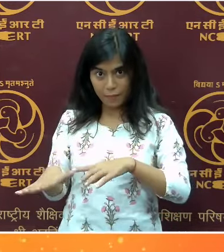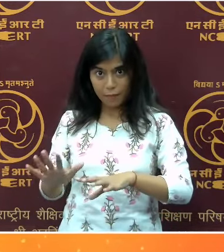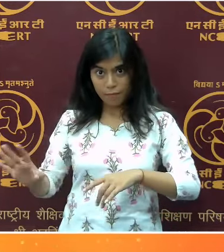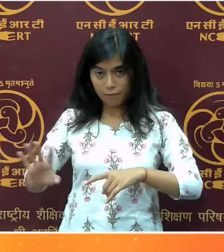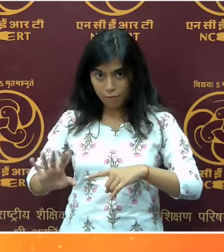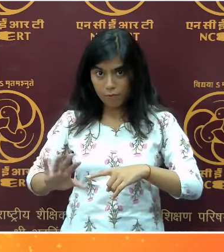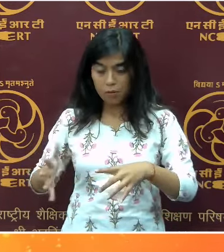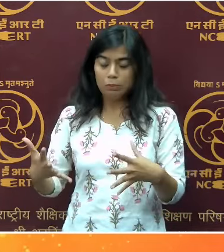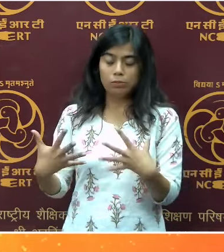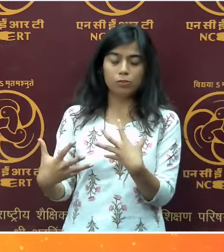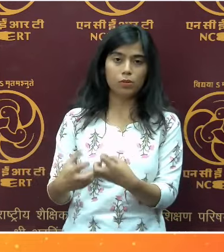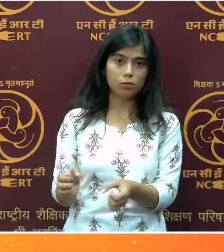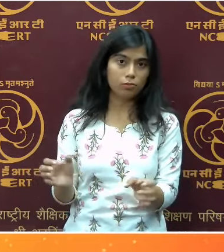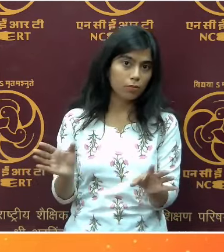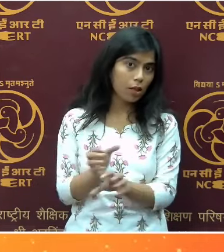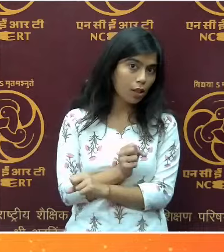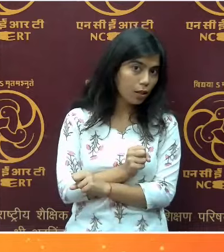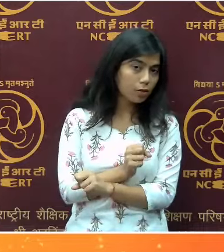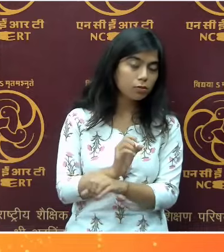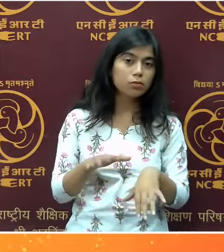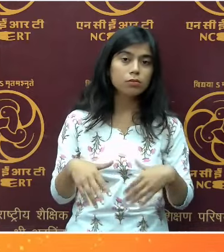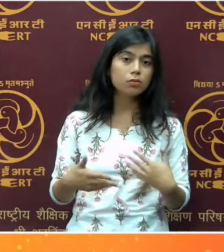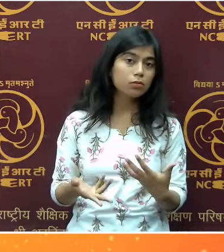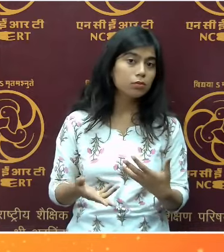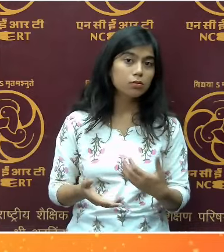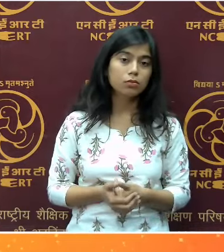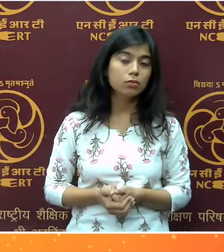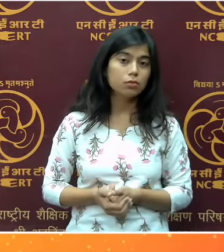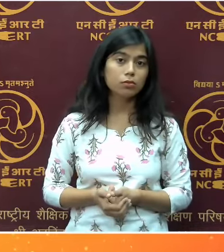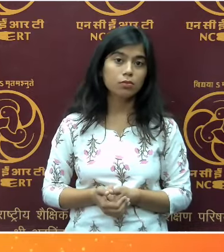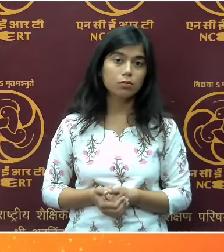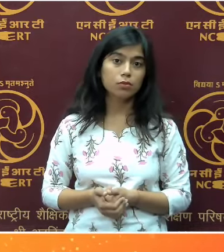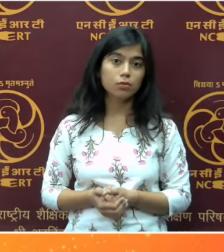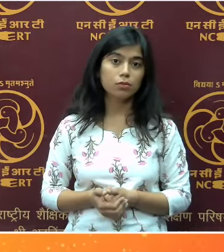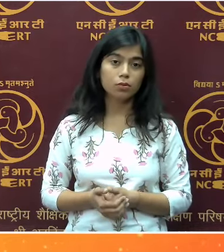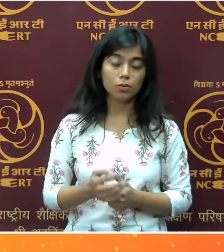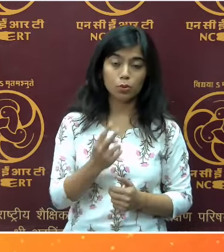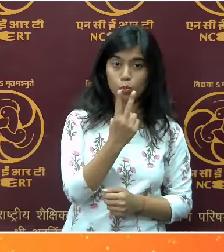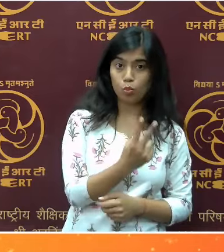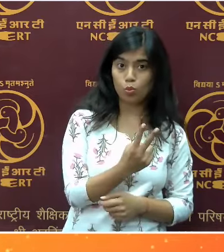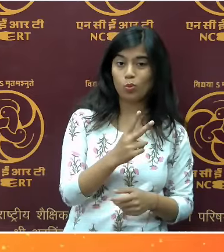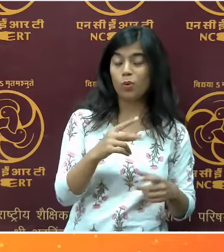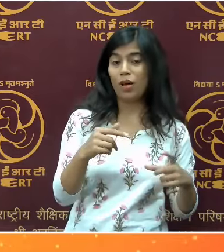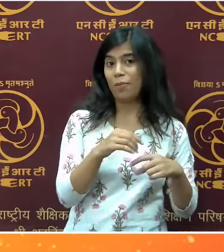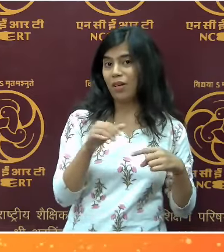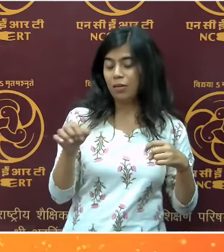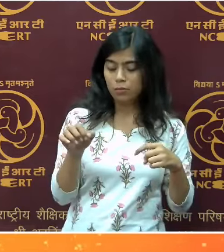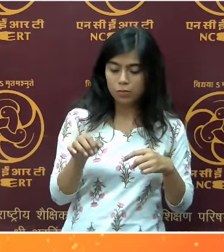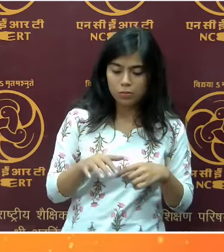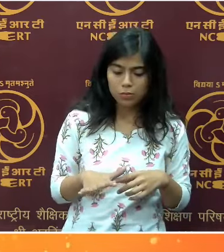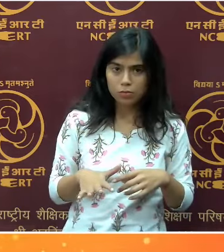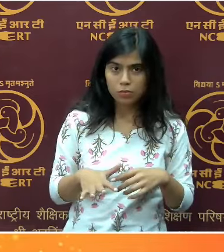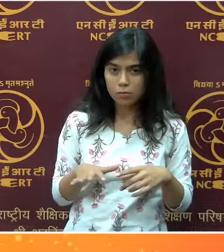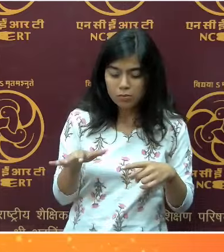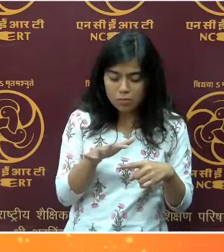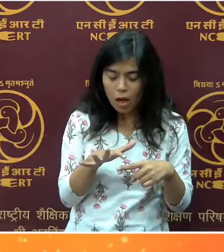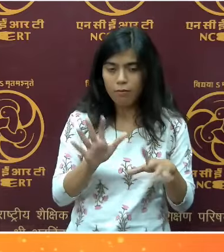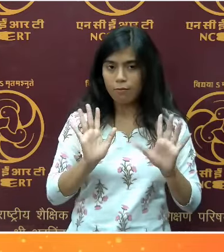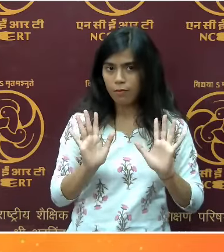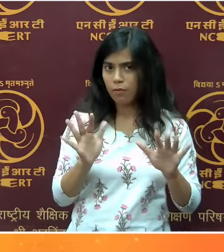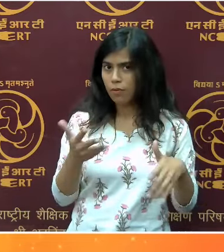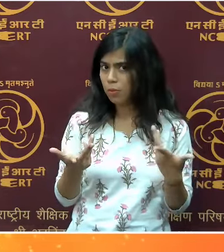battery is connected with a 3 ohm resistance. We will get 2 ampere current. What is the meaning of that?